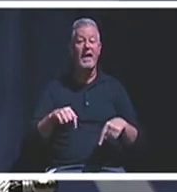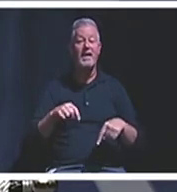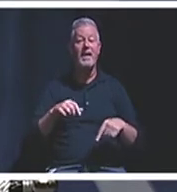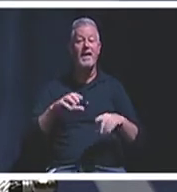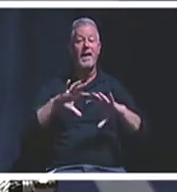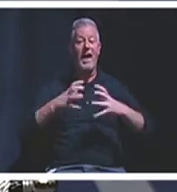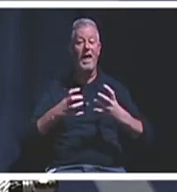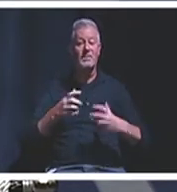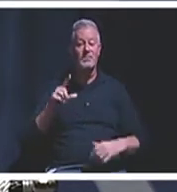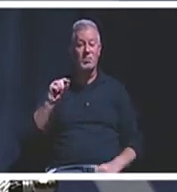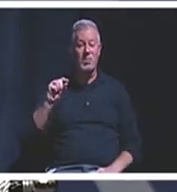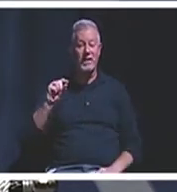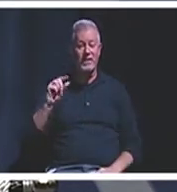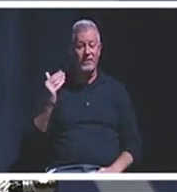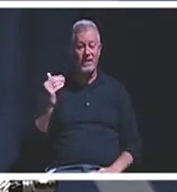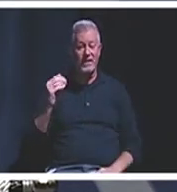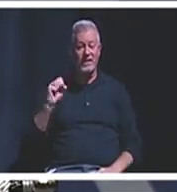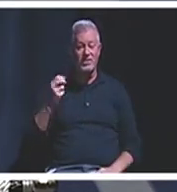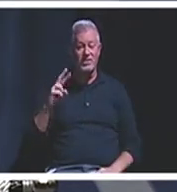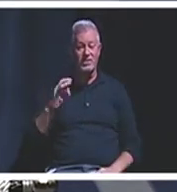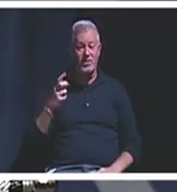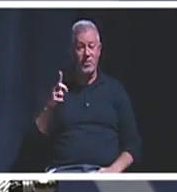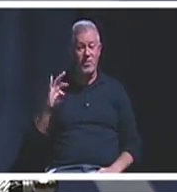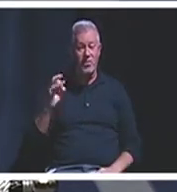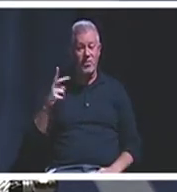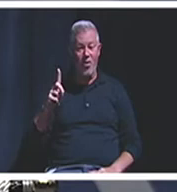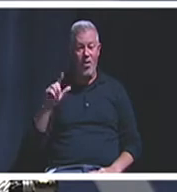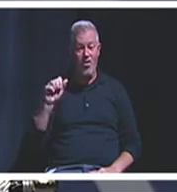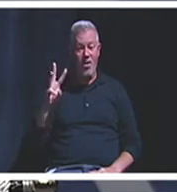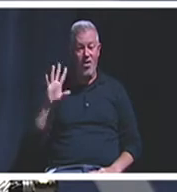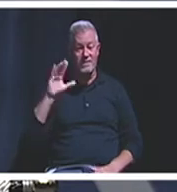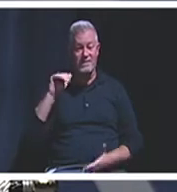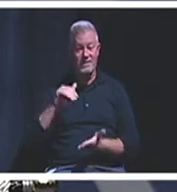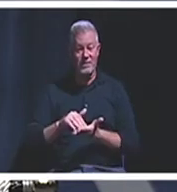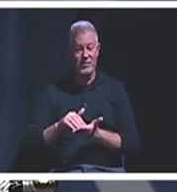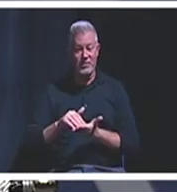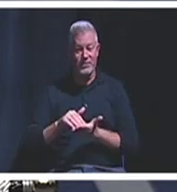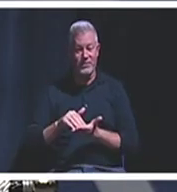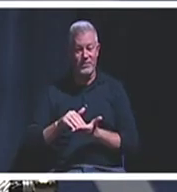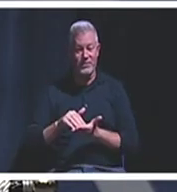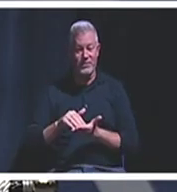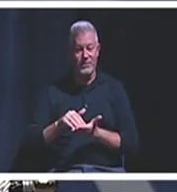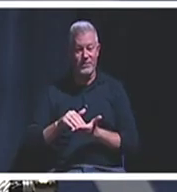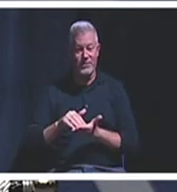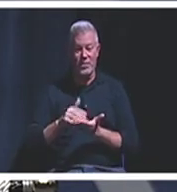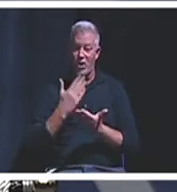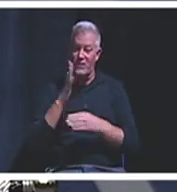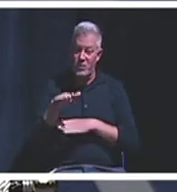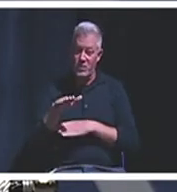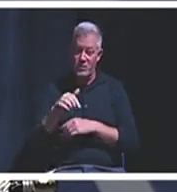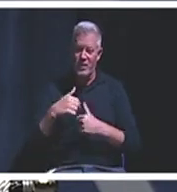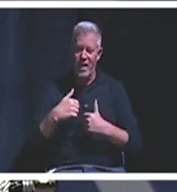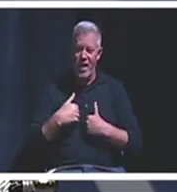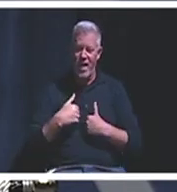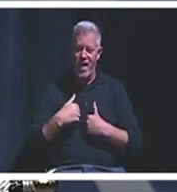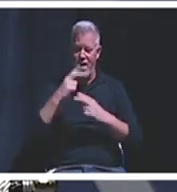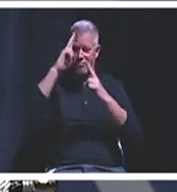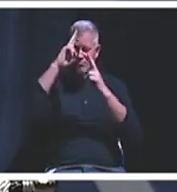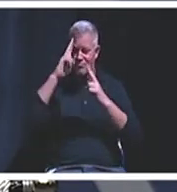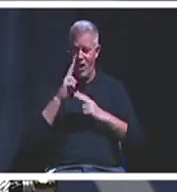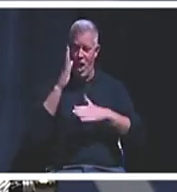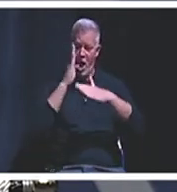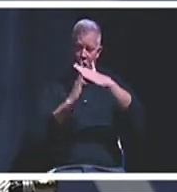of 2015, good afternoon. I am honored and humbled to be speaking to you